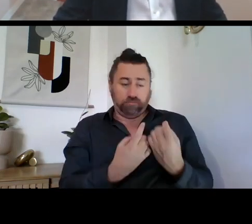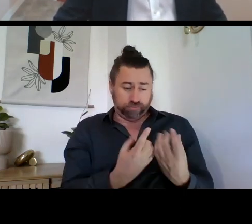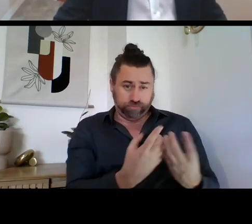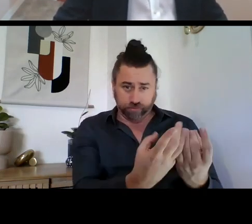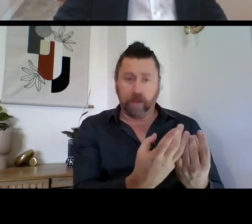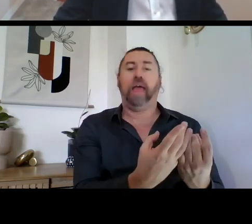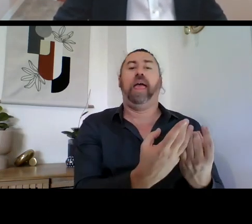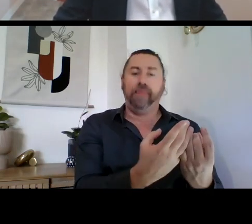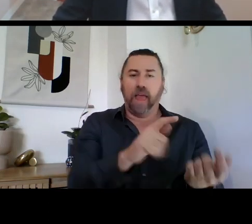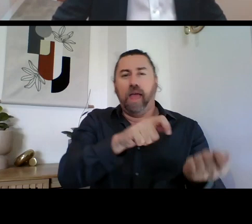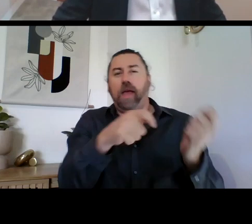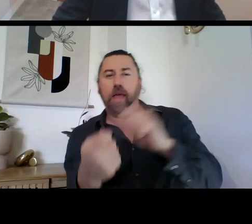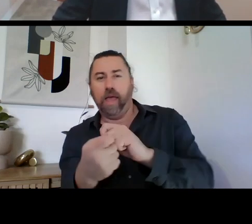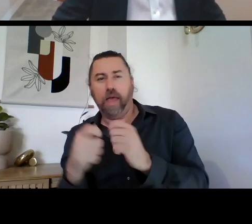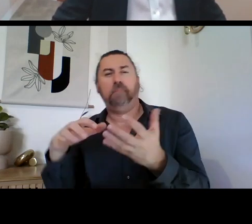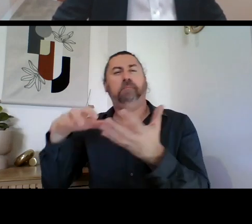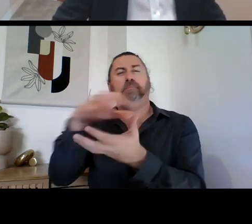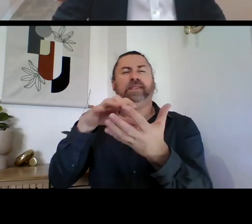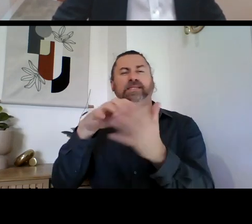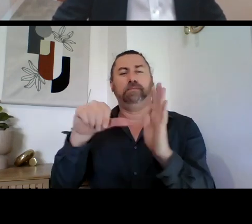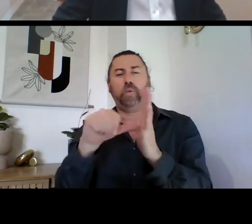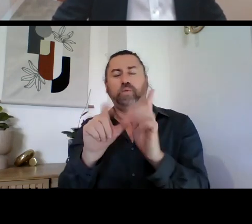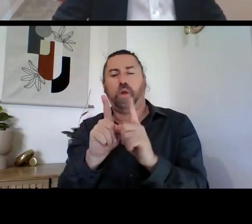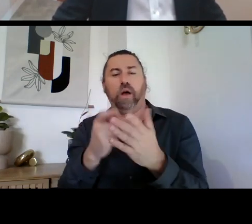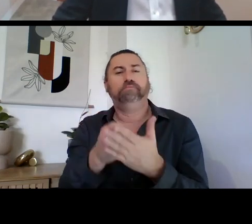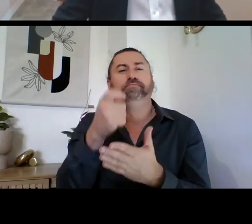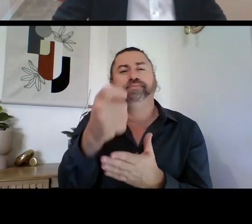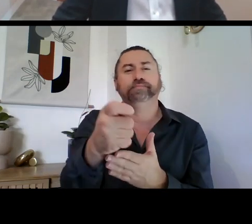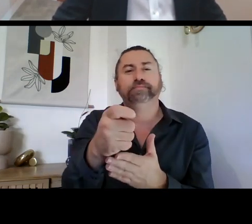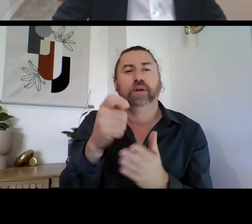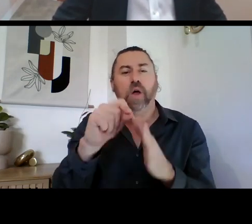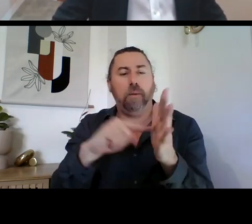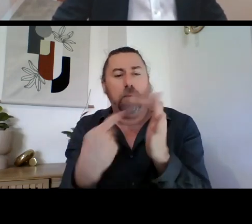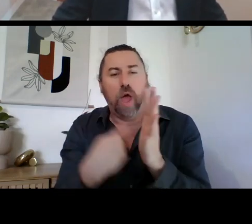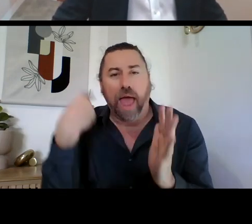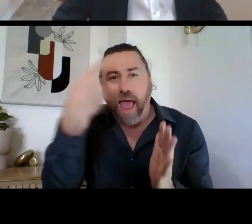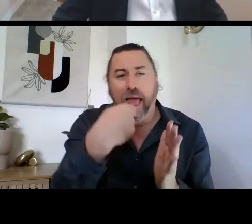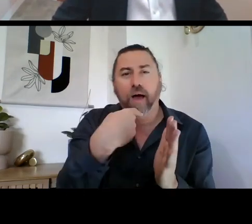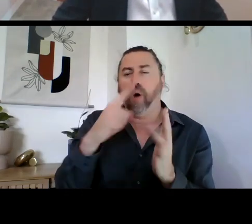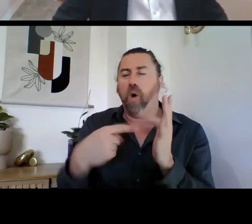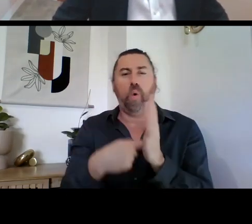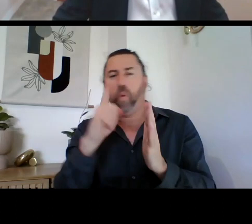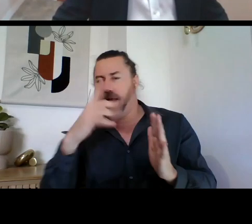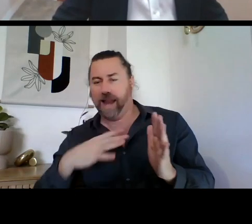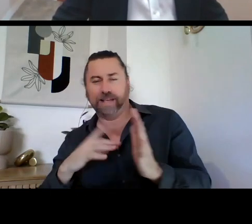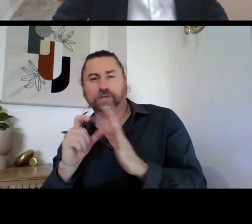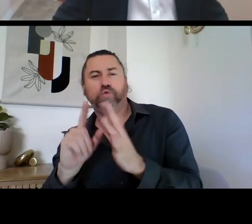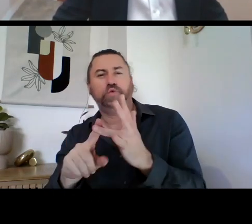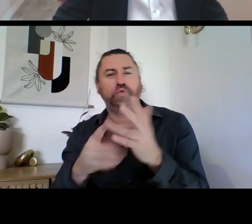mixed funding model involving payments per hour or unit of service delivered and supplementary payments for